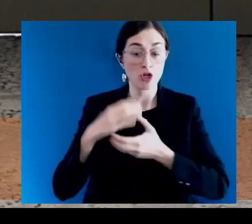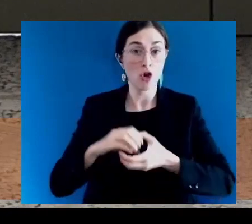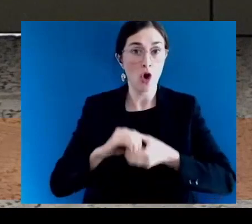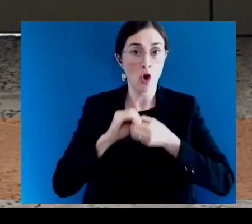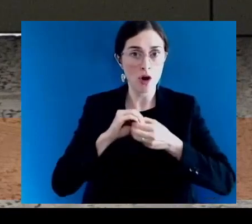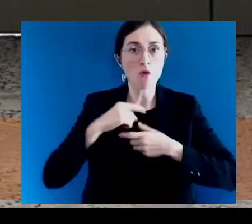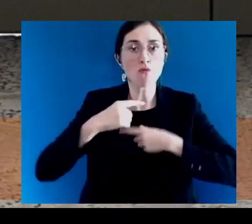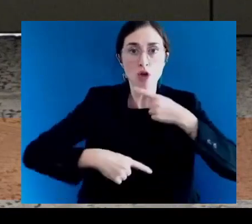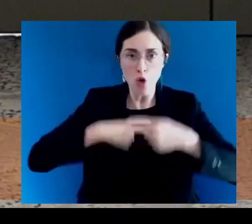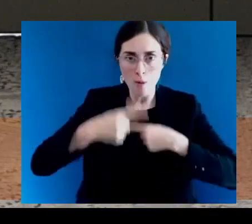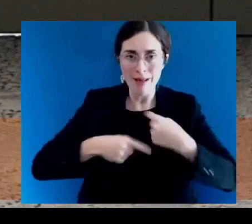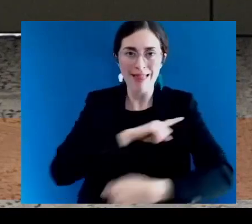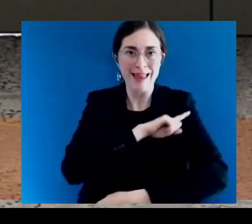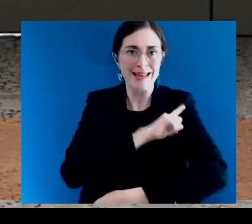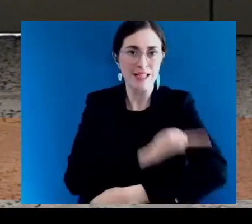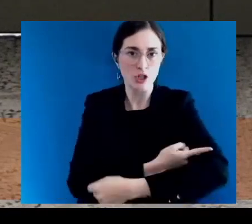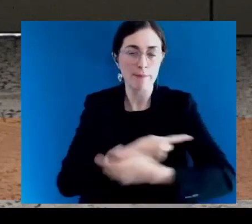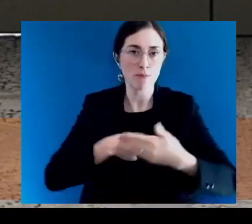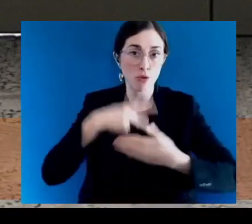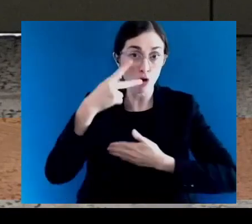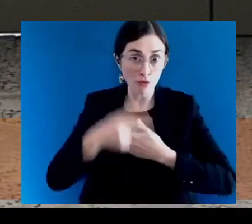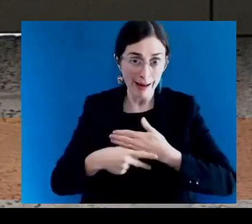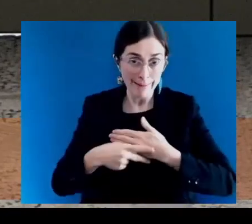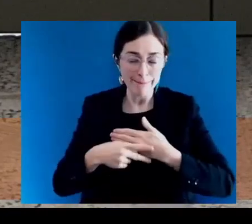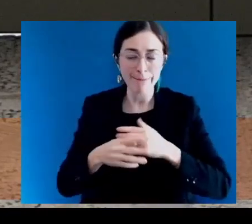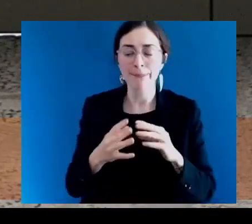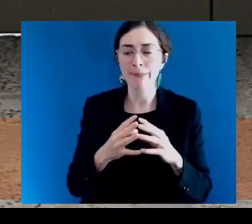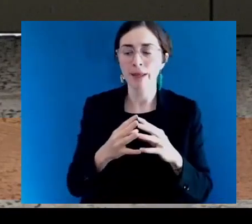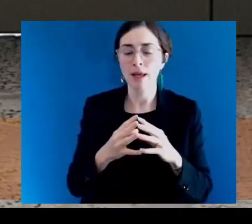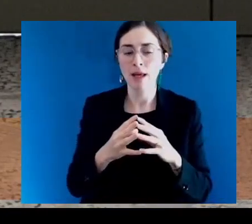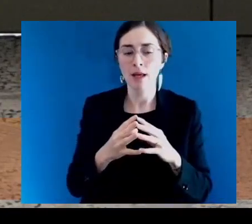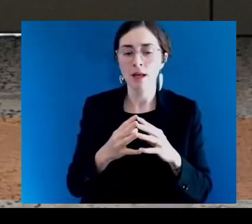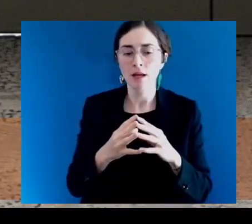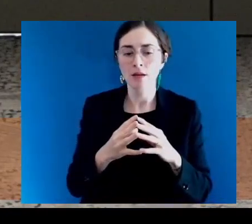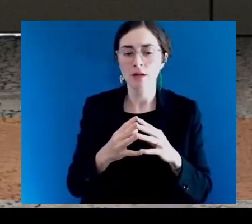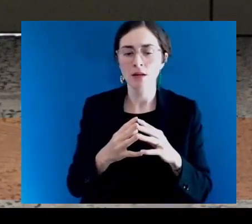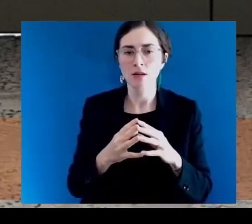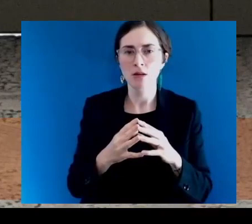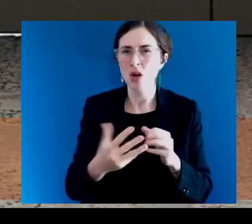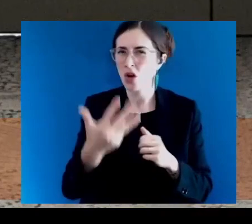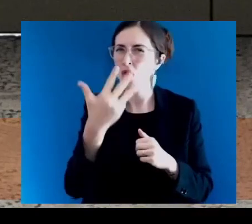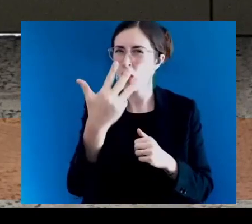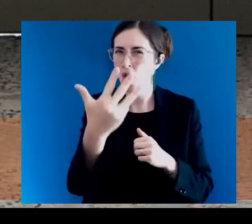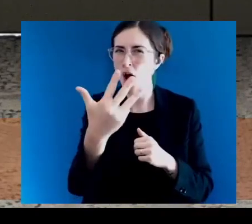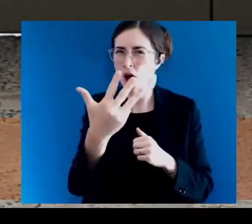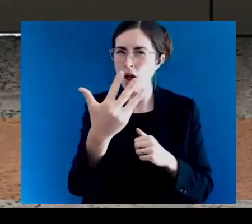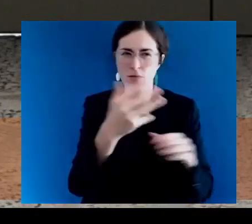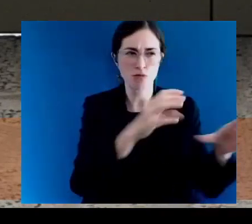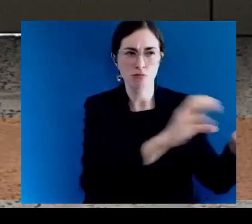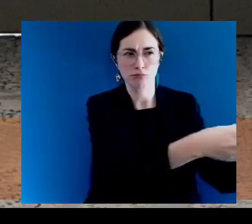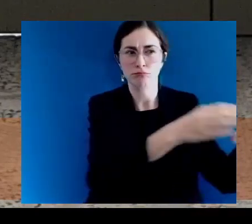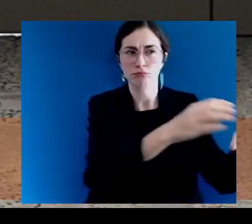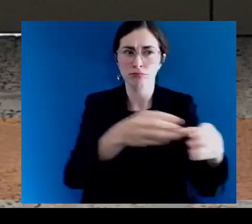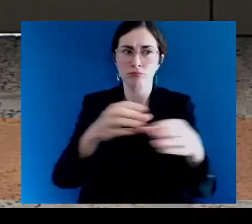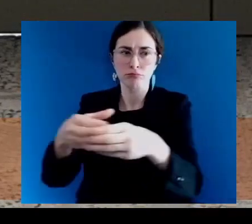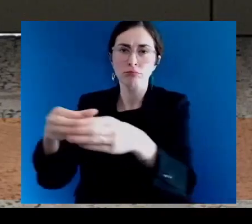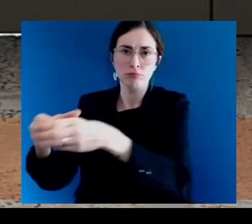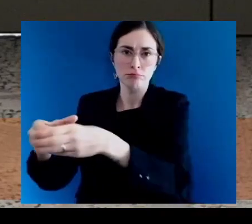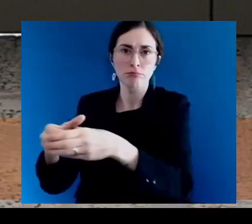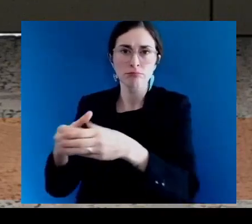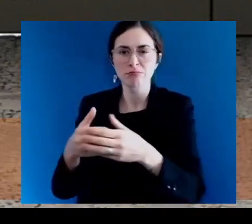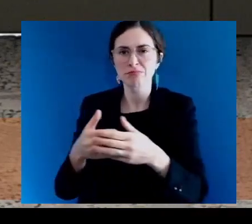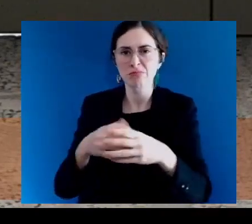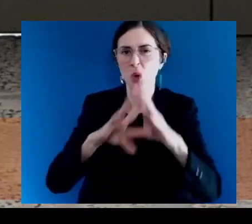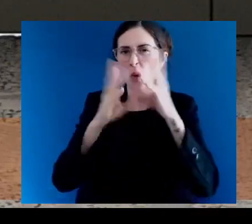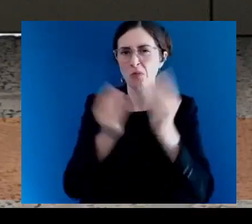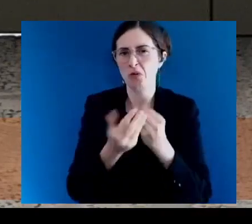program, of which it looks like 9 RAPs have received funding totaling 900,000 for a range